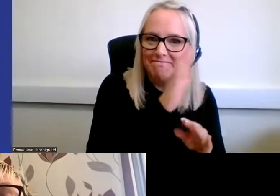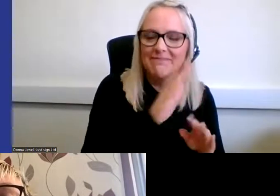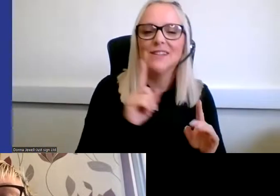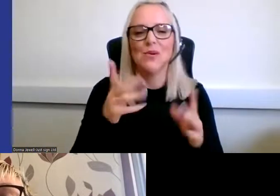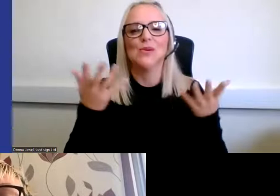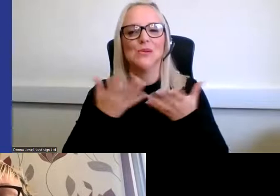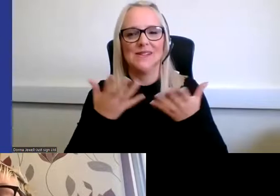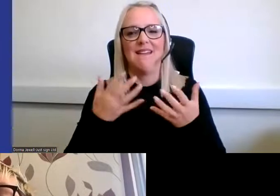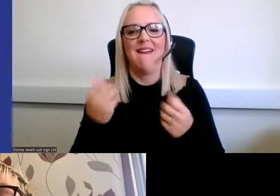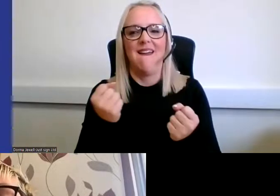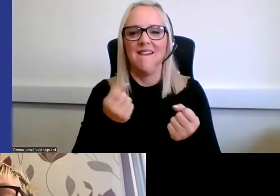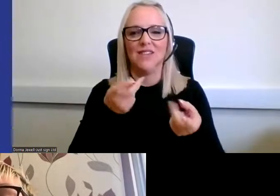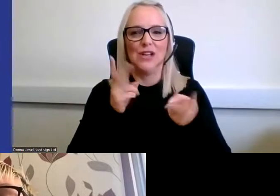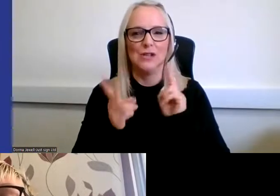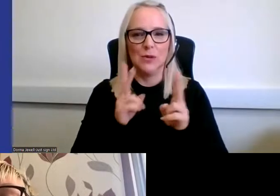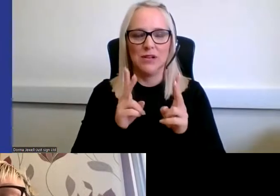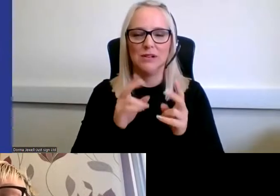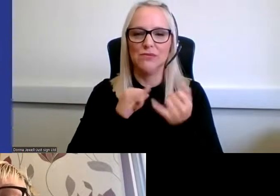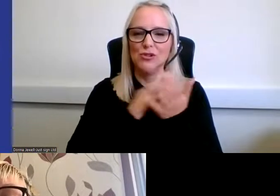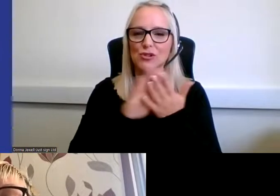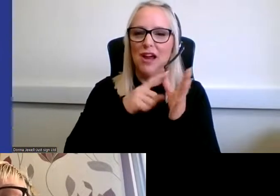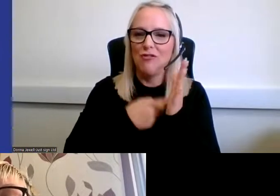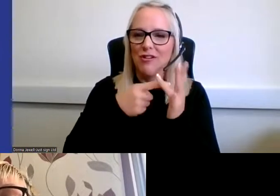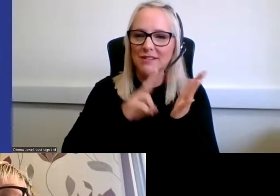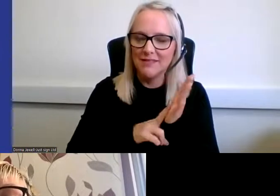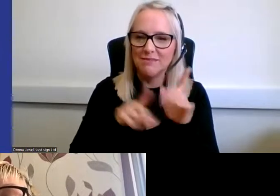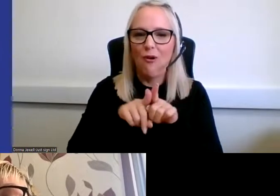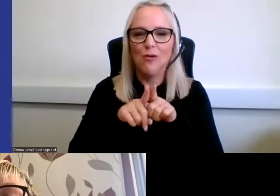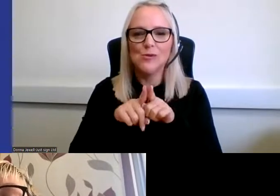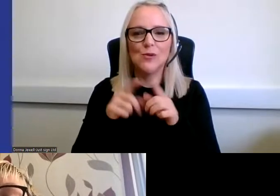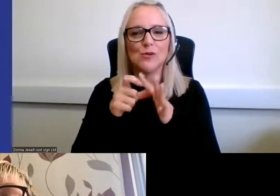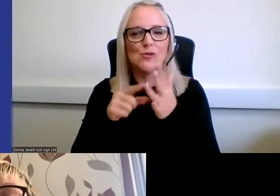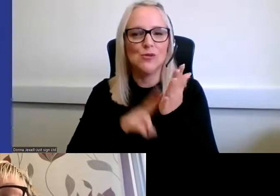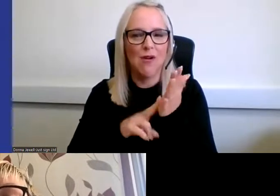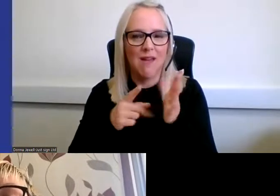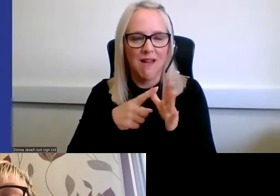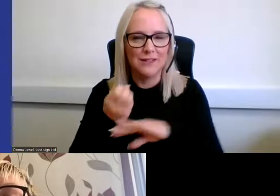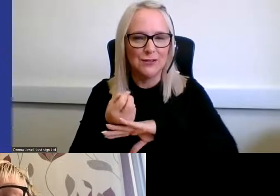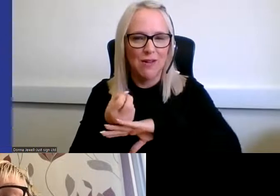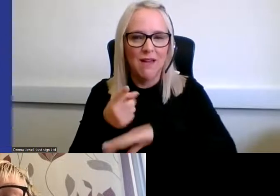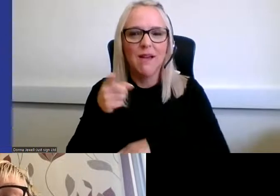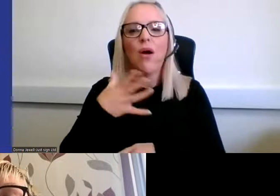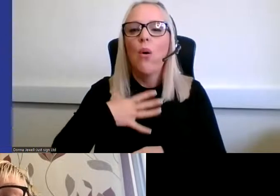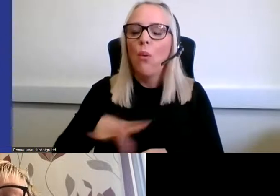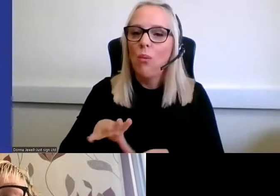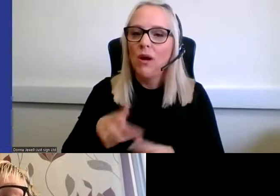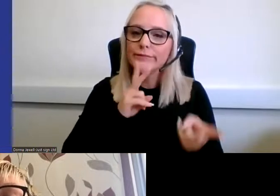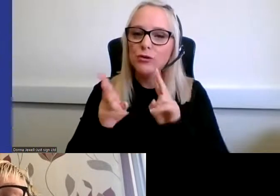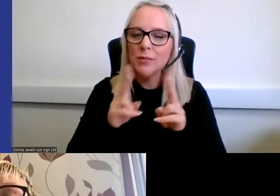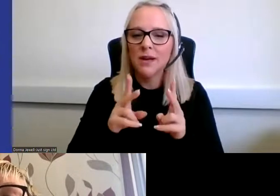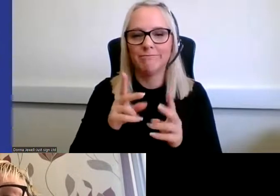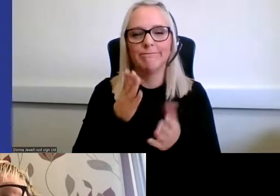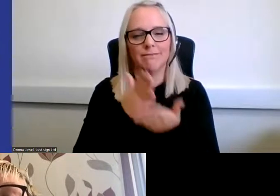Today, we are joined by BSL interpreters, Sharon Elder and Donna Jewell. If you would like BSL interpretation throughout the event, then